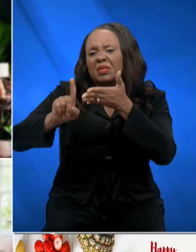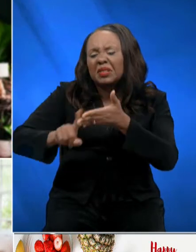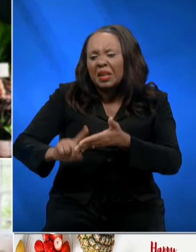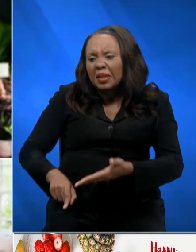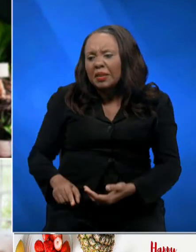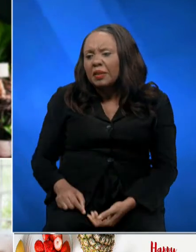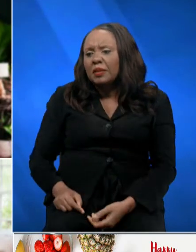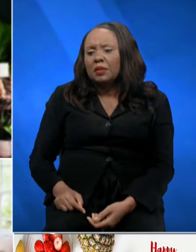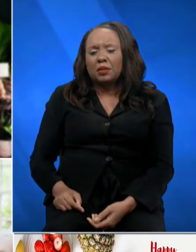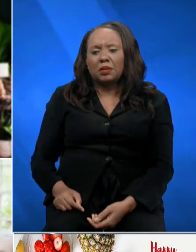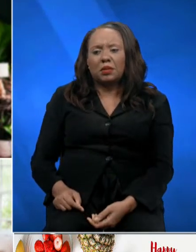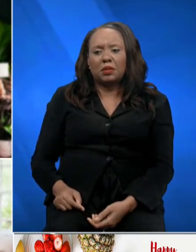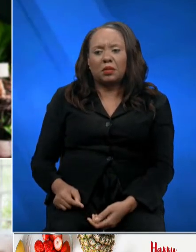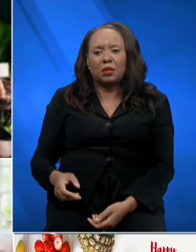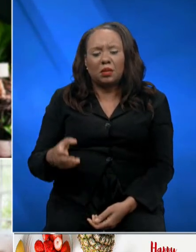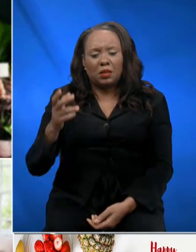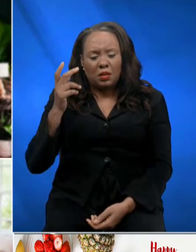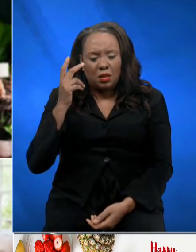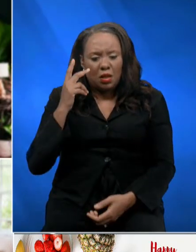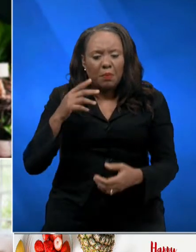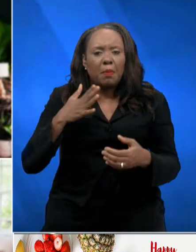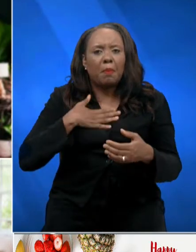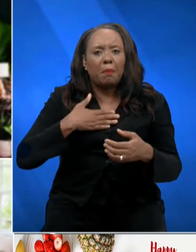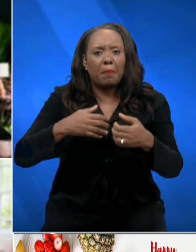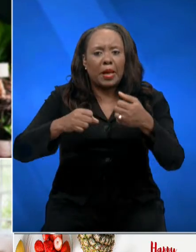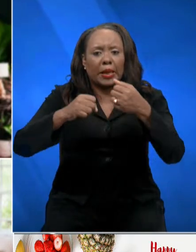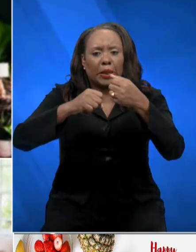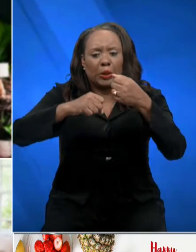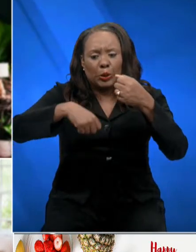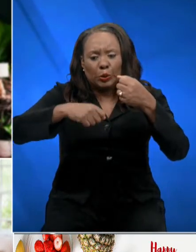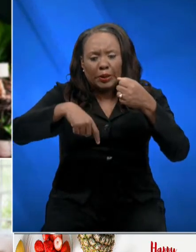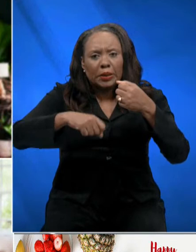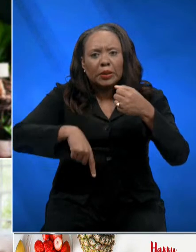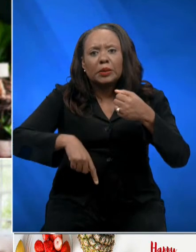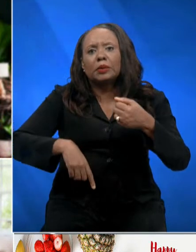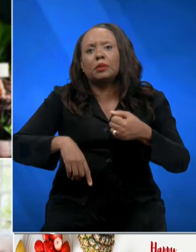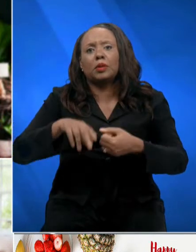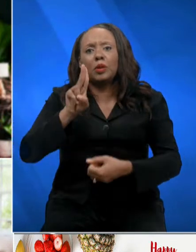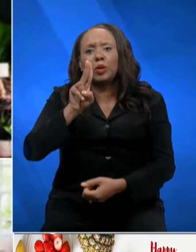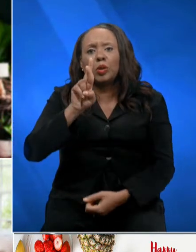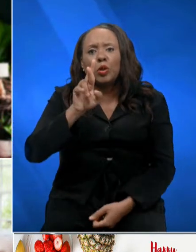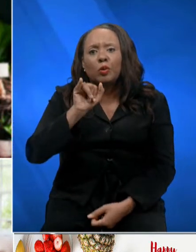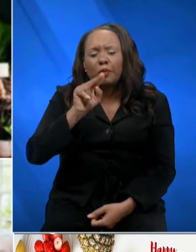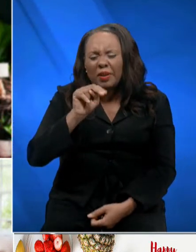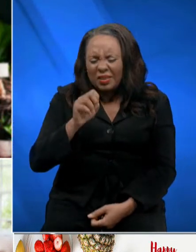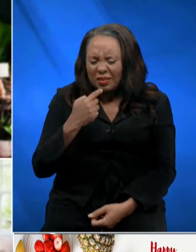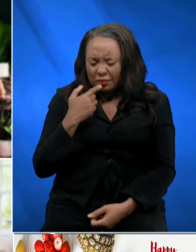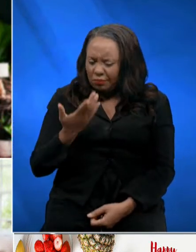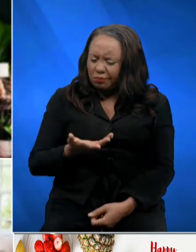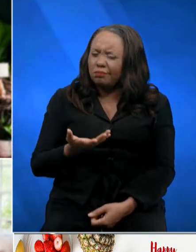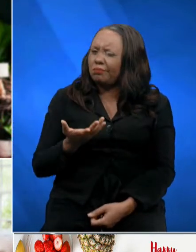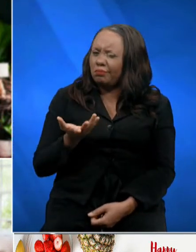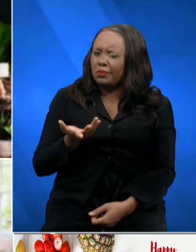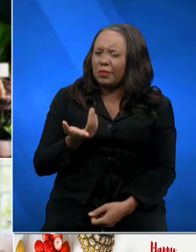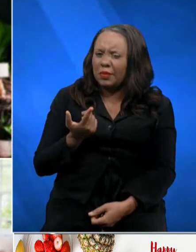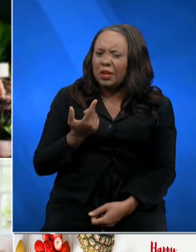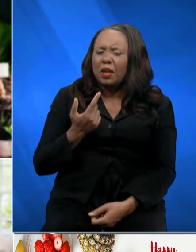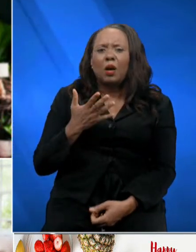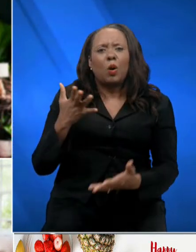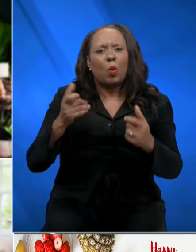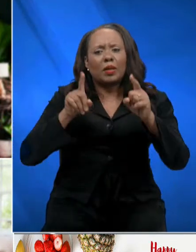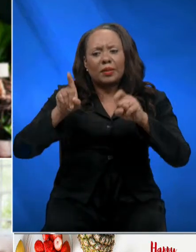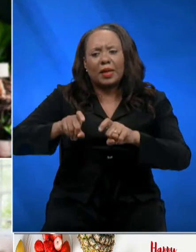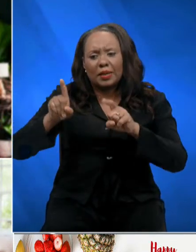found some urine pluses in your urine and stuff, so she suggested that she run some tests. And when she told me that I was diabetic, I told her,